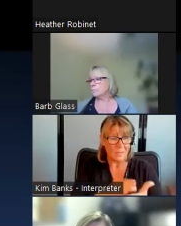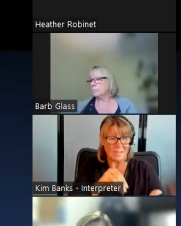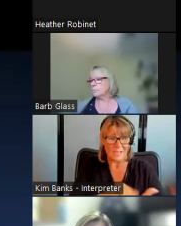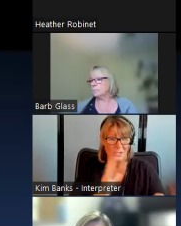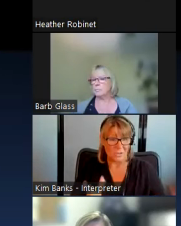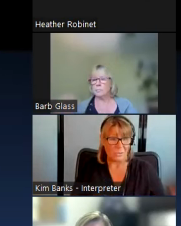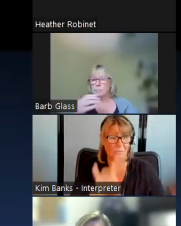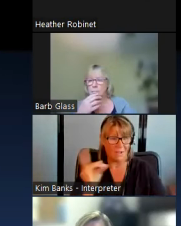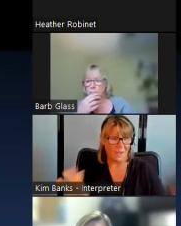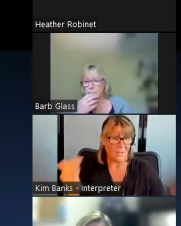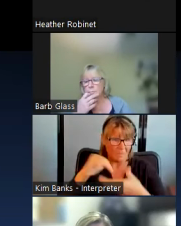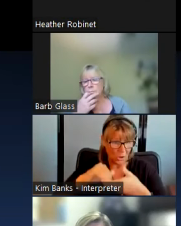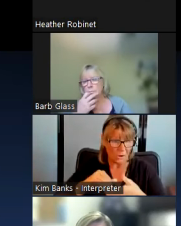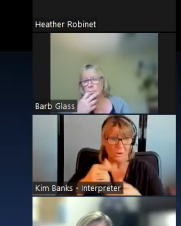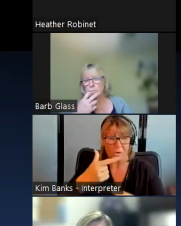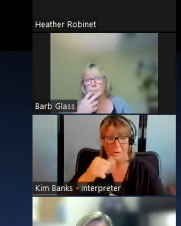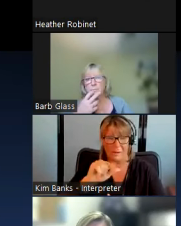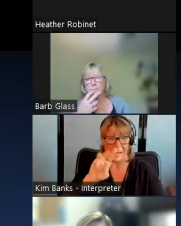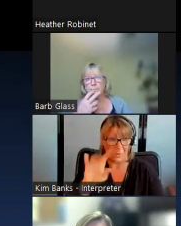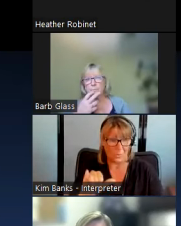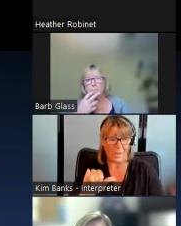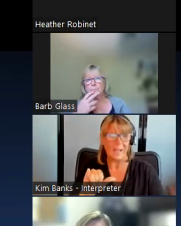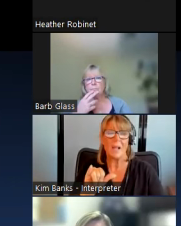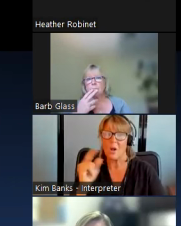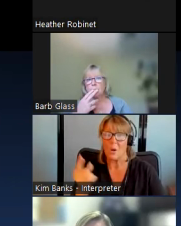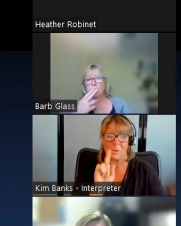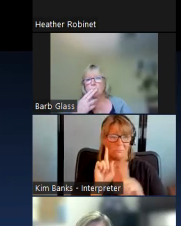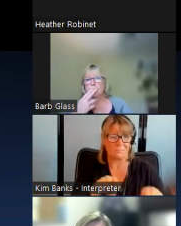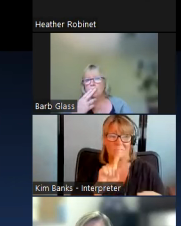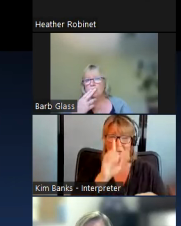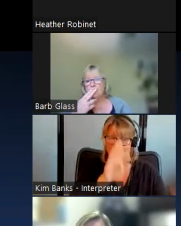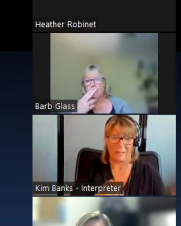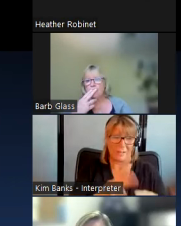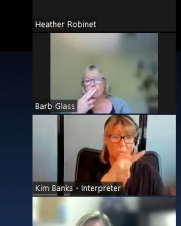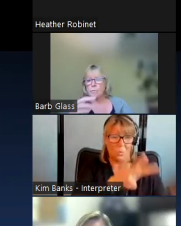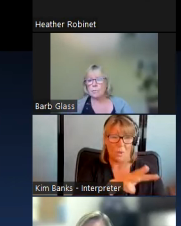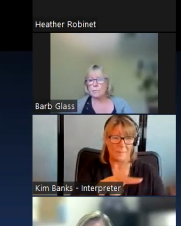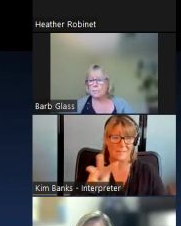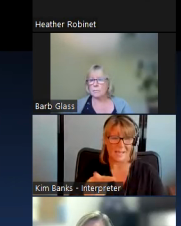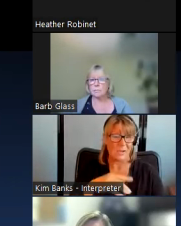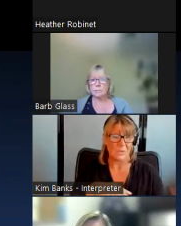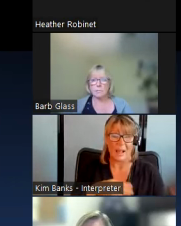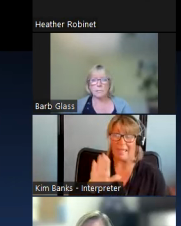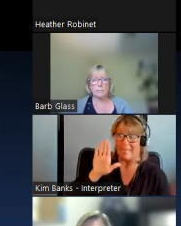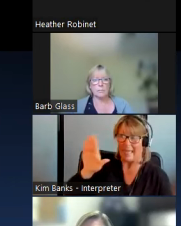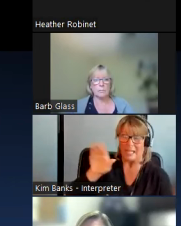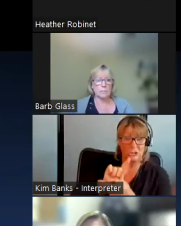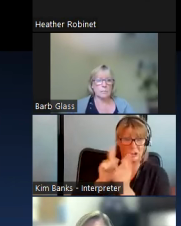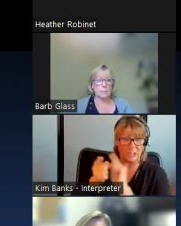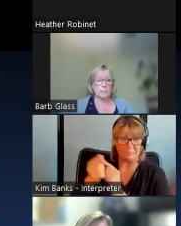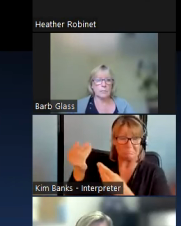Partners Gateway, because we really typically don't know when they make a change to